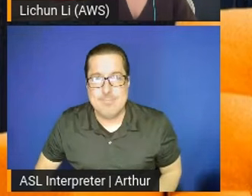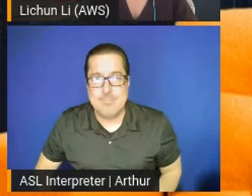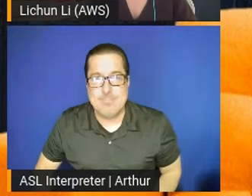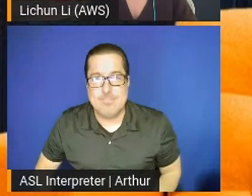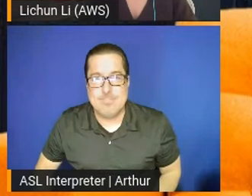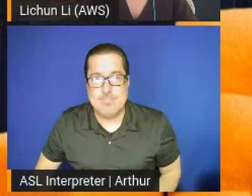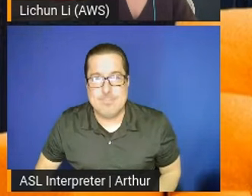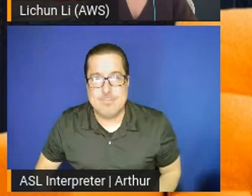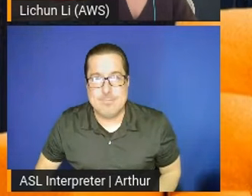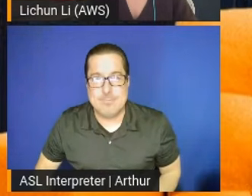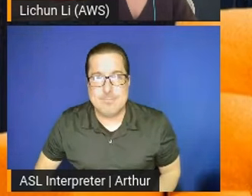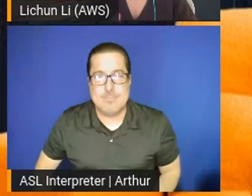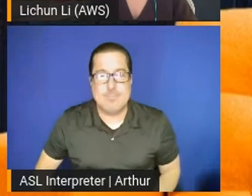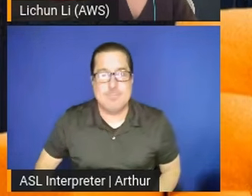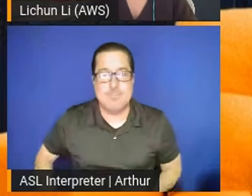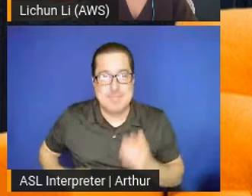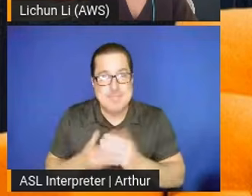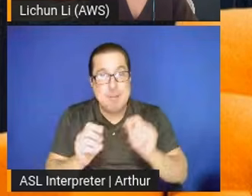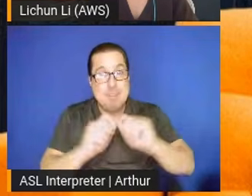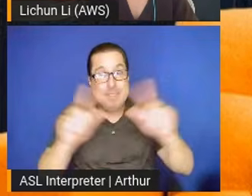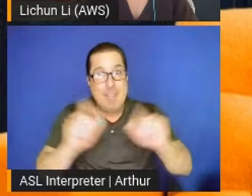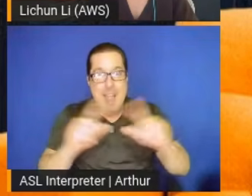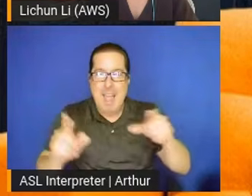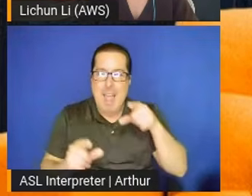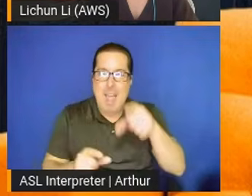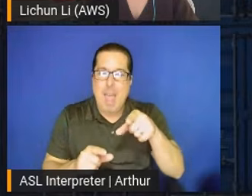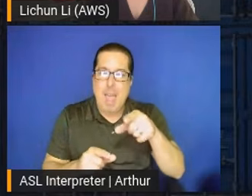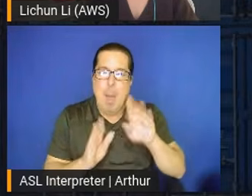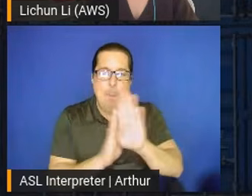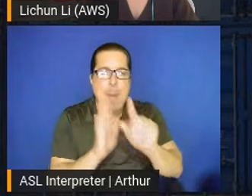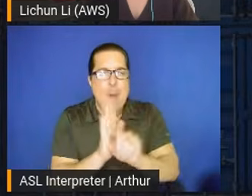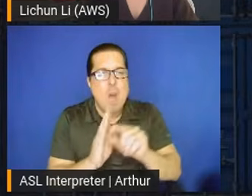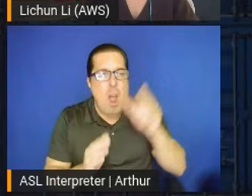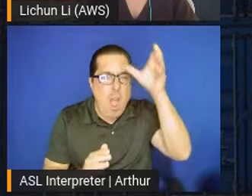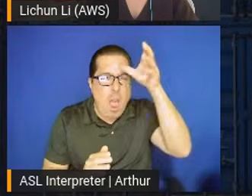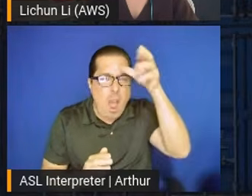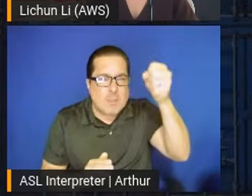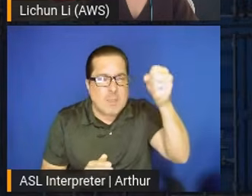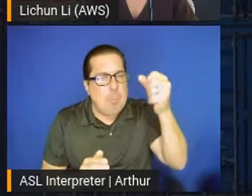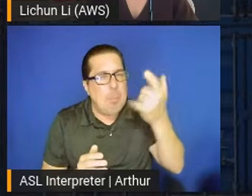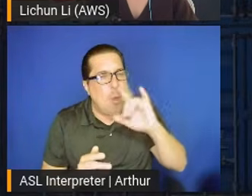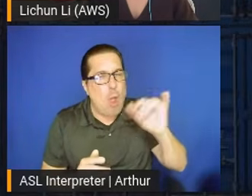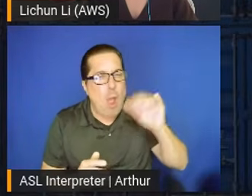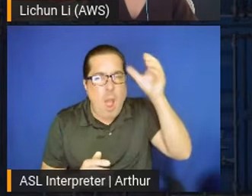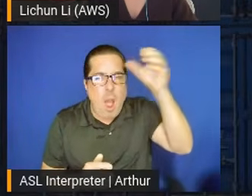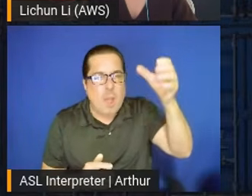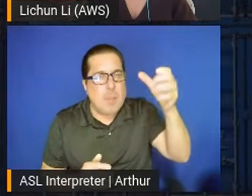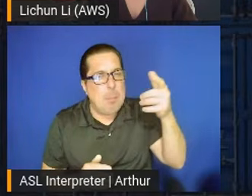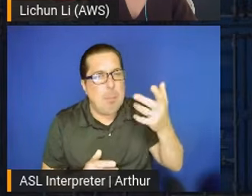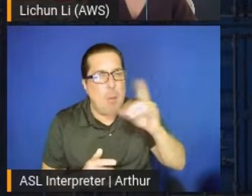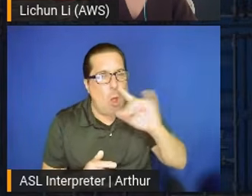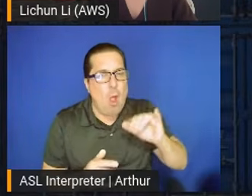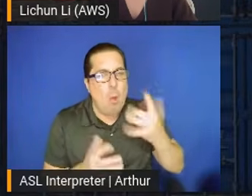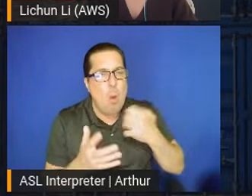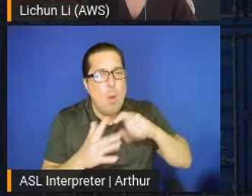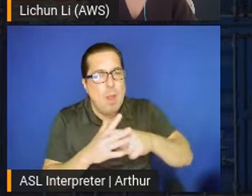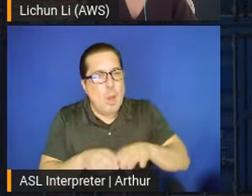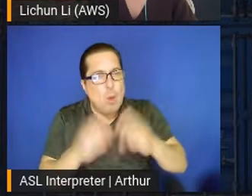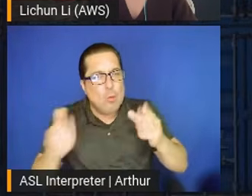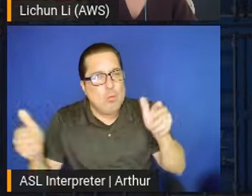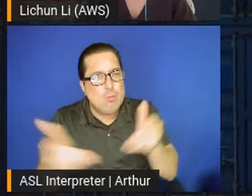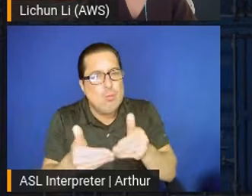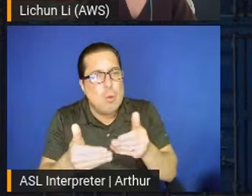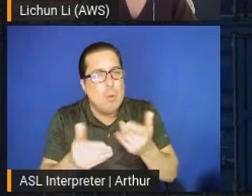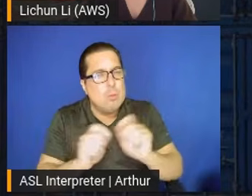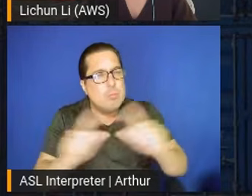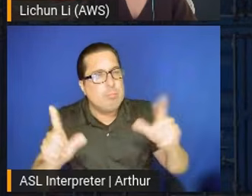everyone a background from a conceptual level, what we are introducing. So before I go to the next slide, I want to let